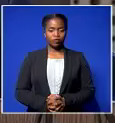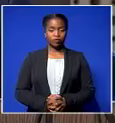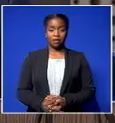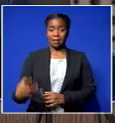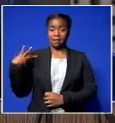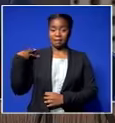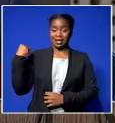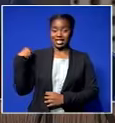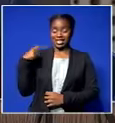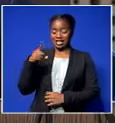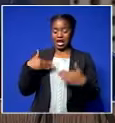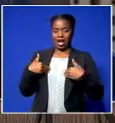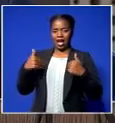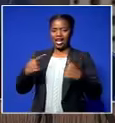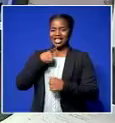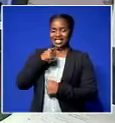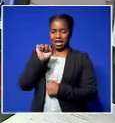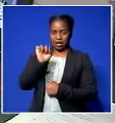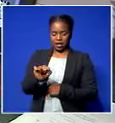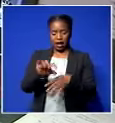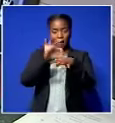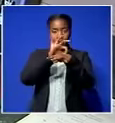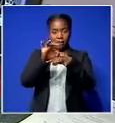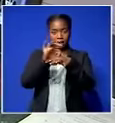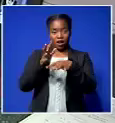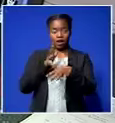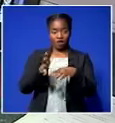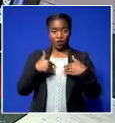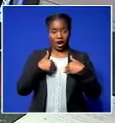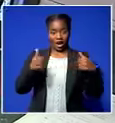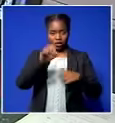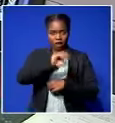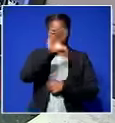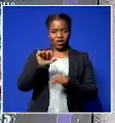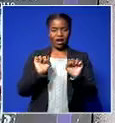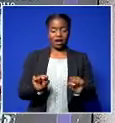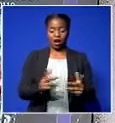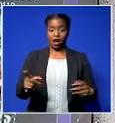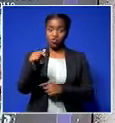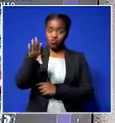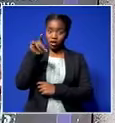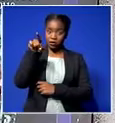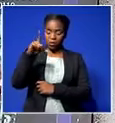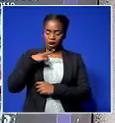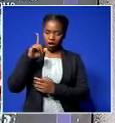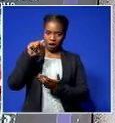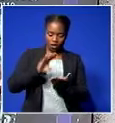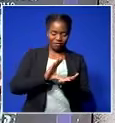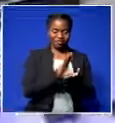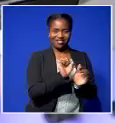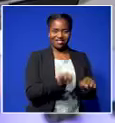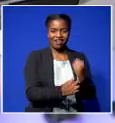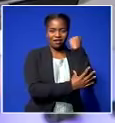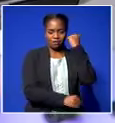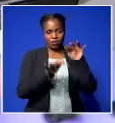Health Minister Aaron Motsoaledi unveils radical plans to overhaul healthcare in South Africa. He's proposing that the rich subsidise